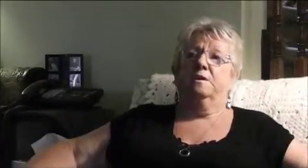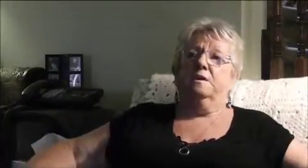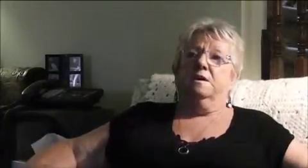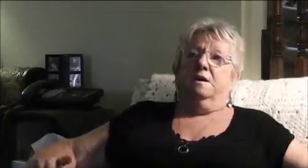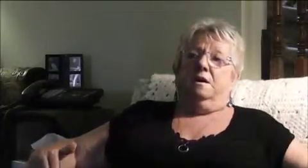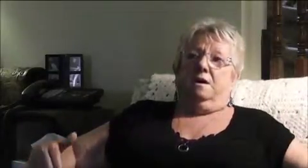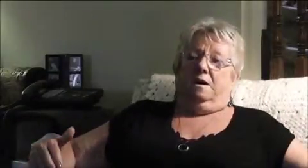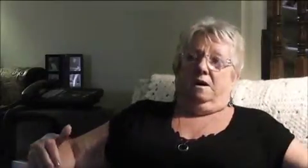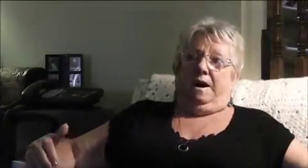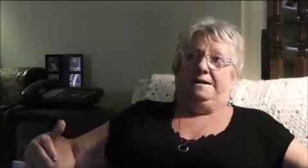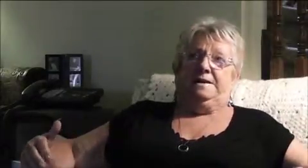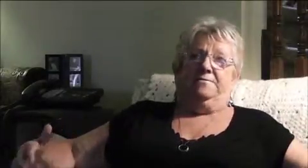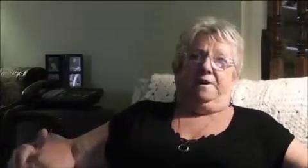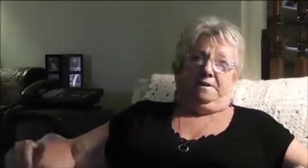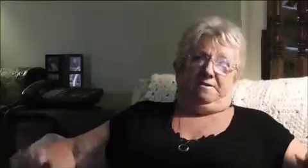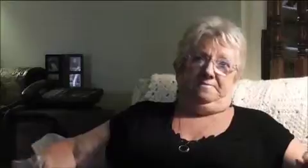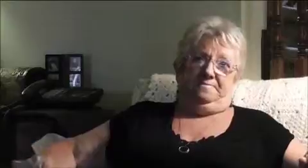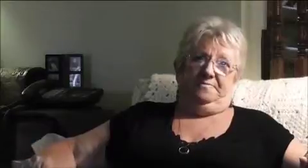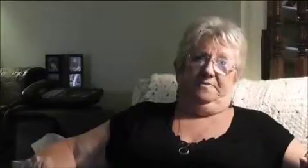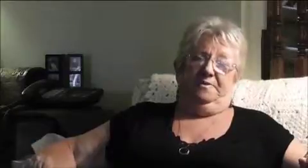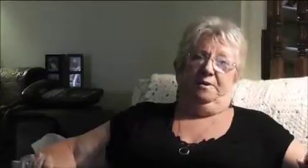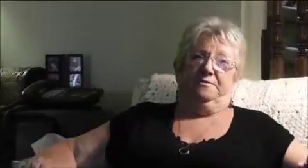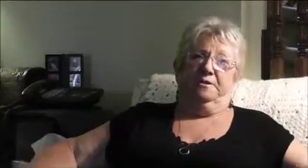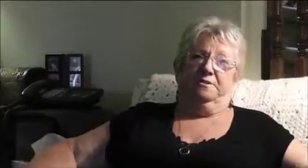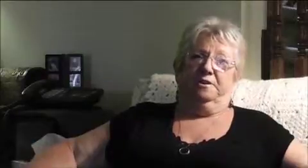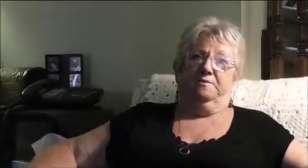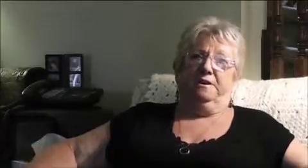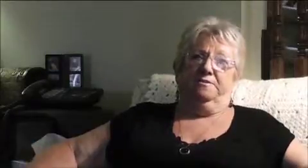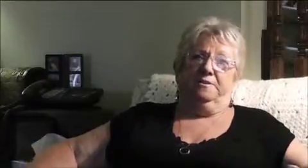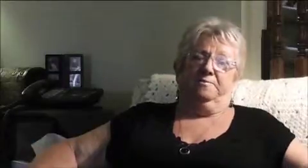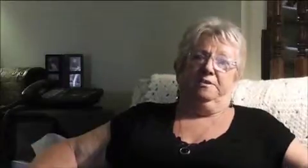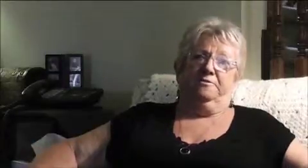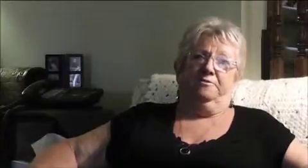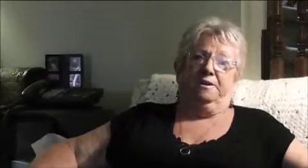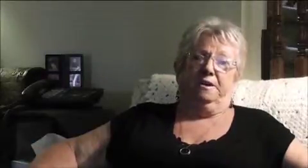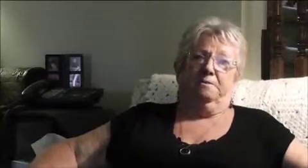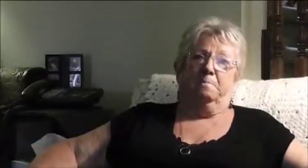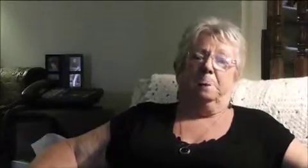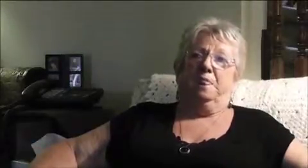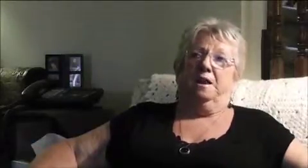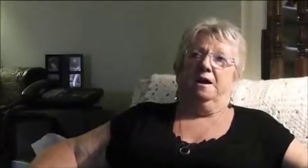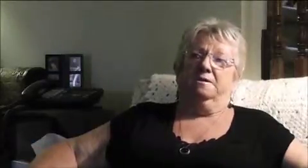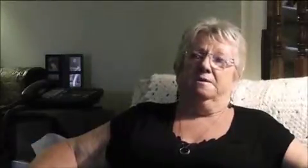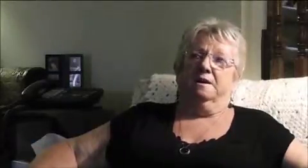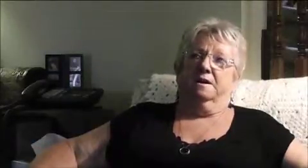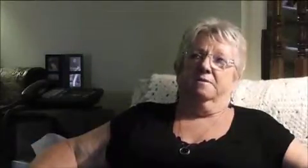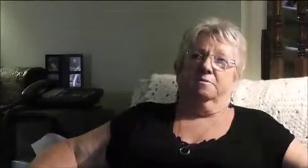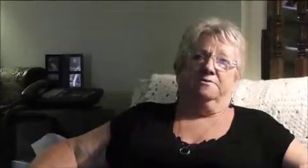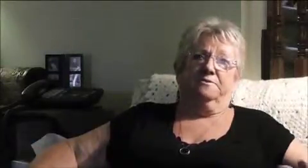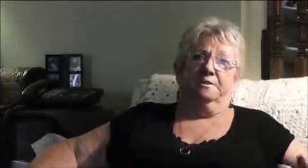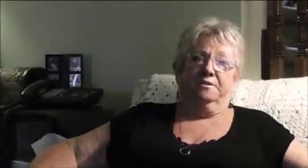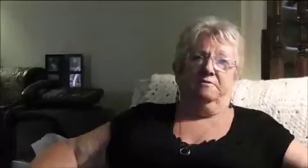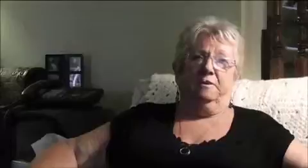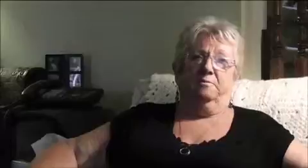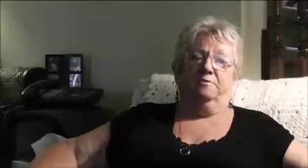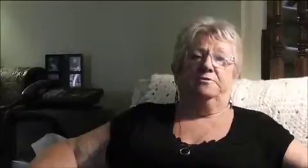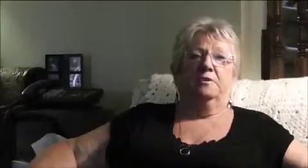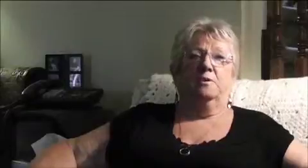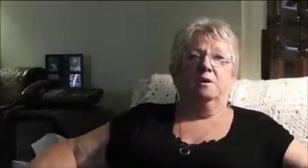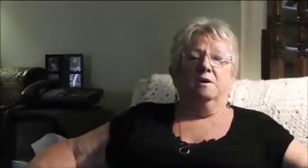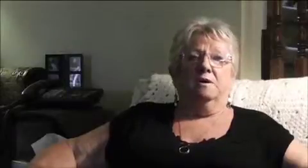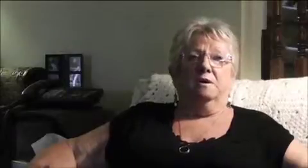So I needed funding. So I started looking around desperately for funding, and there was just nothing